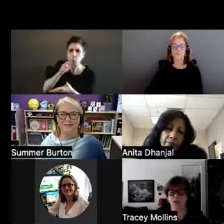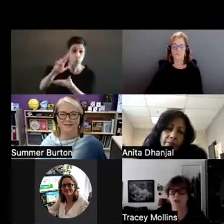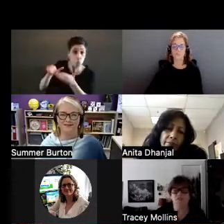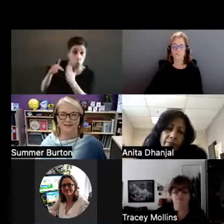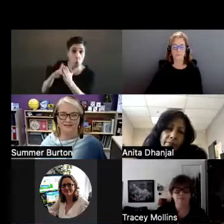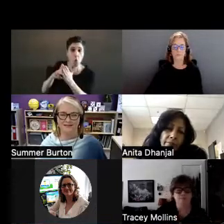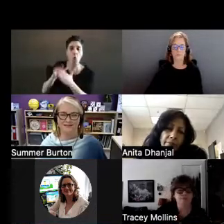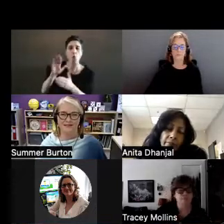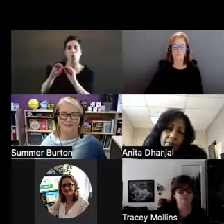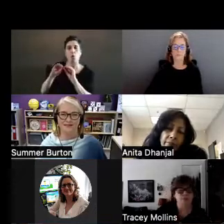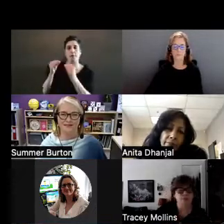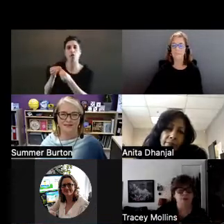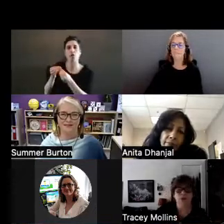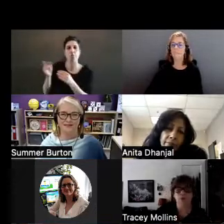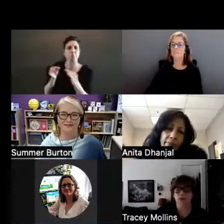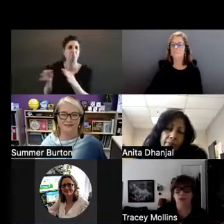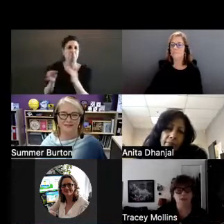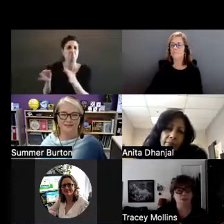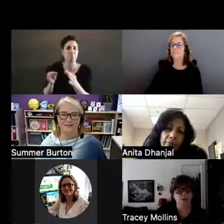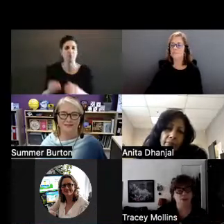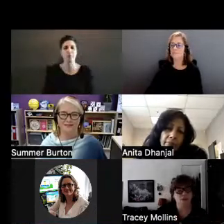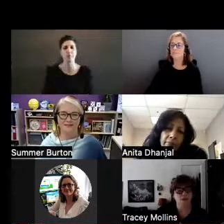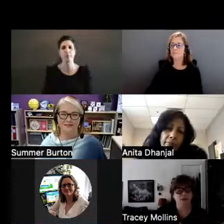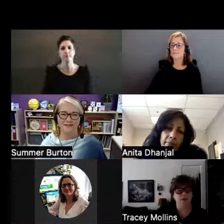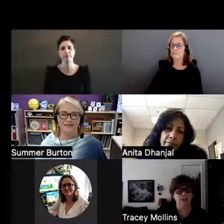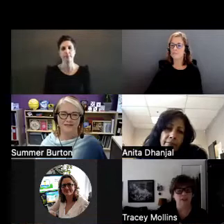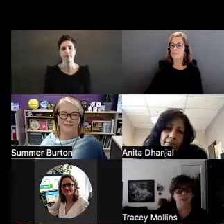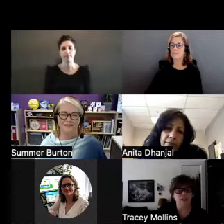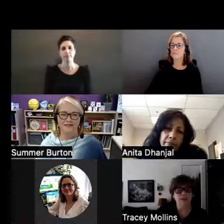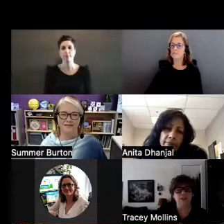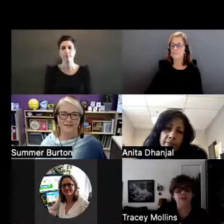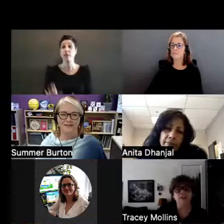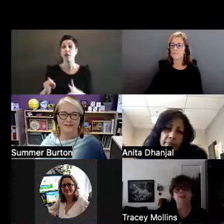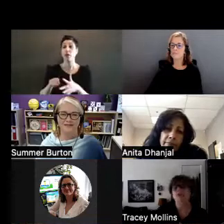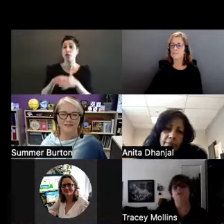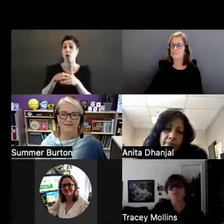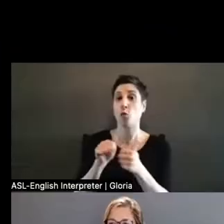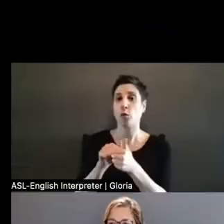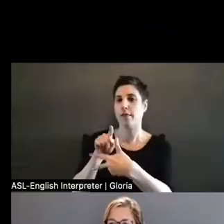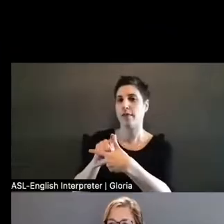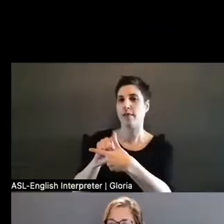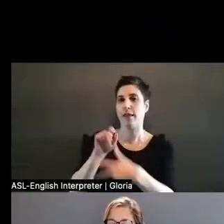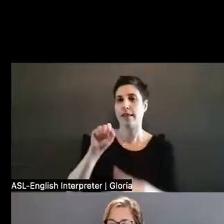organization. So, and we're going to start with Summer.